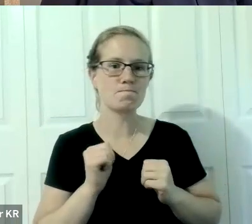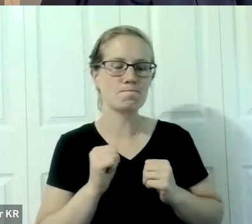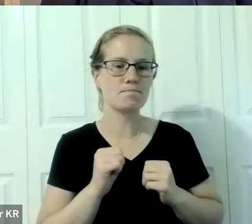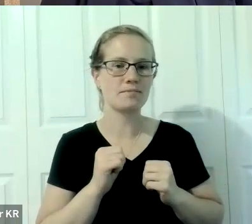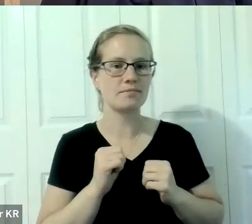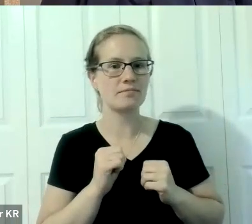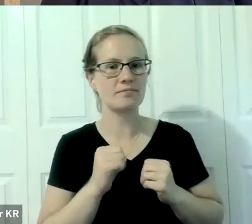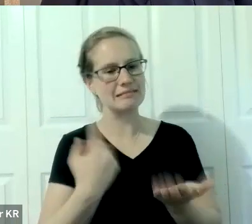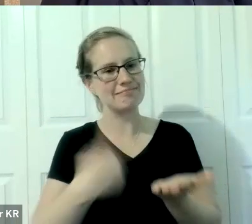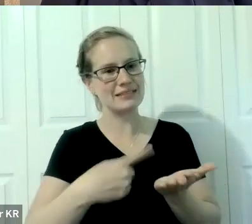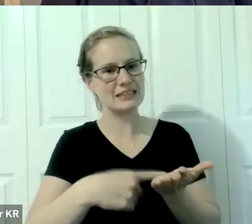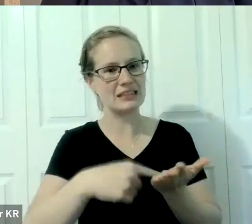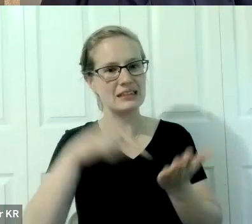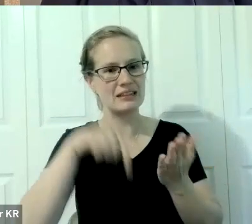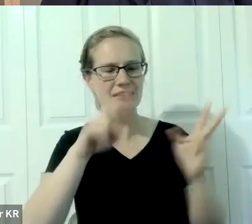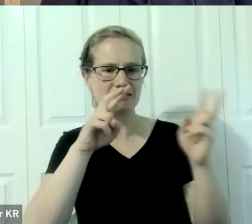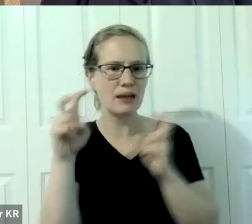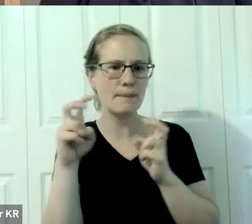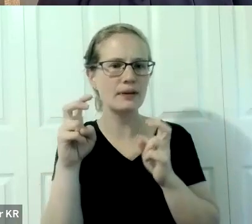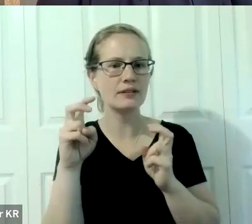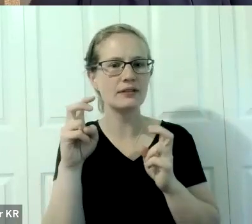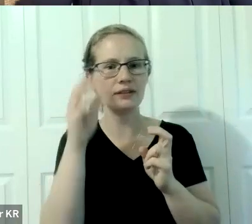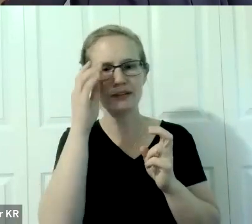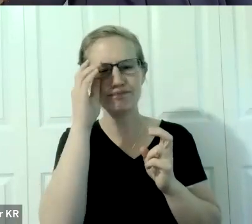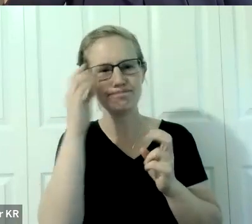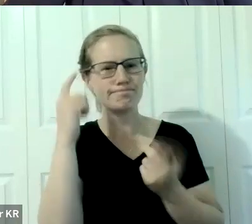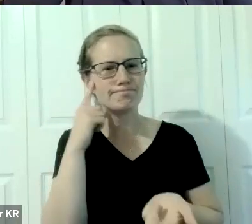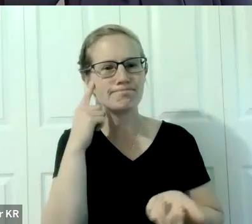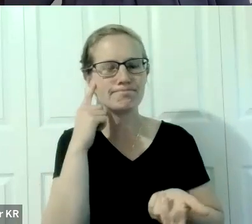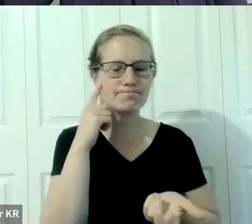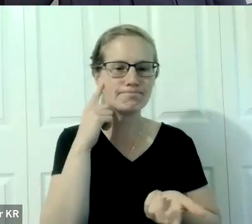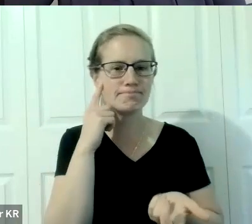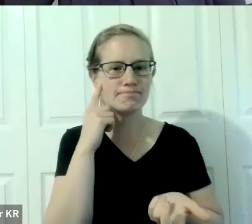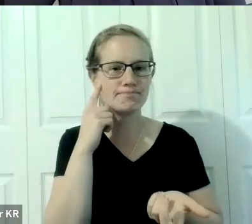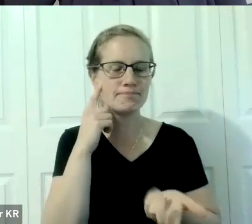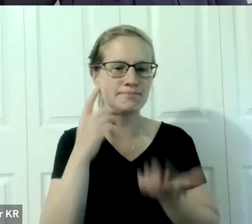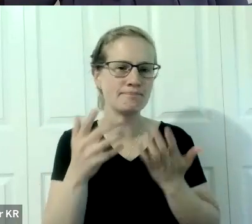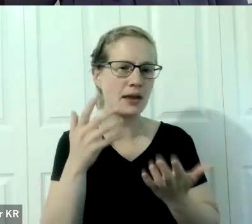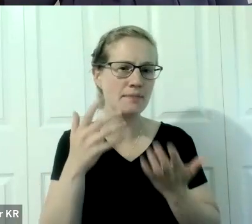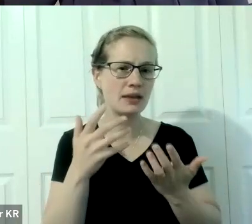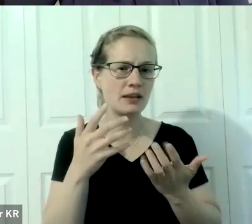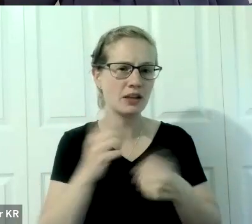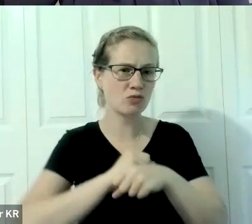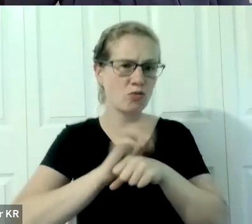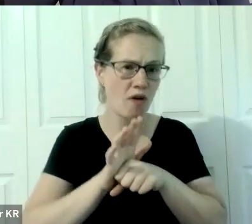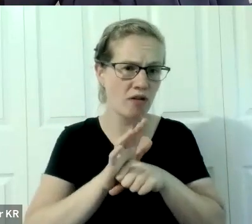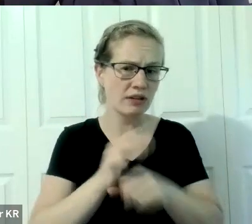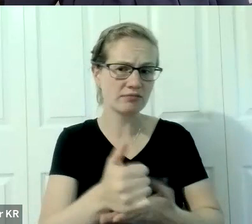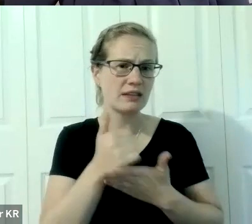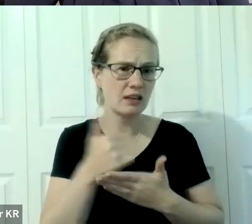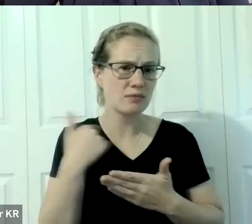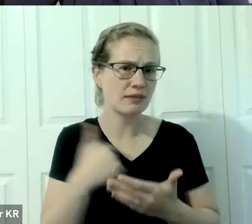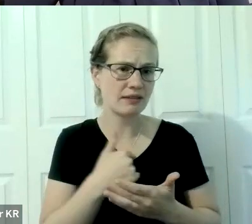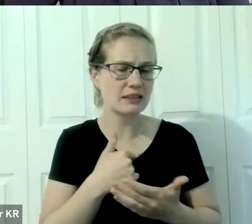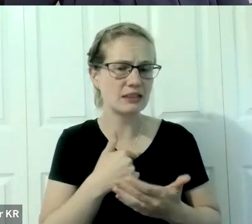to talk about a subject that is, I think, maybe the pandemic helped us a little bit in